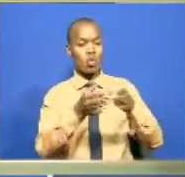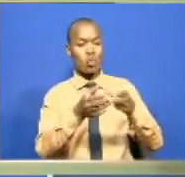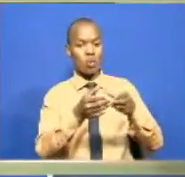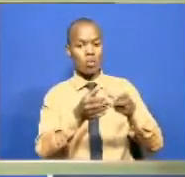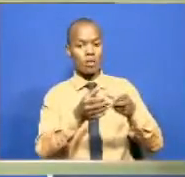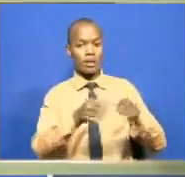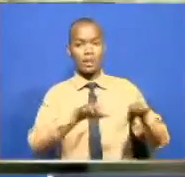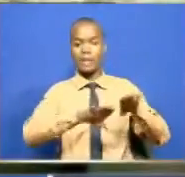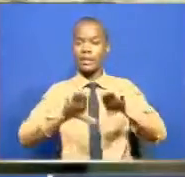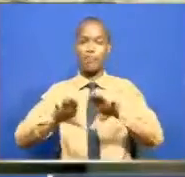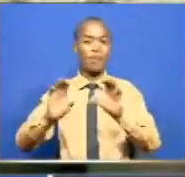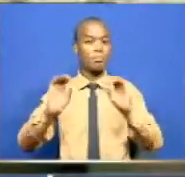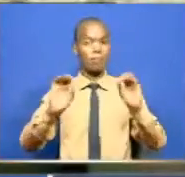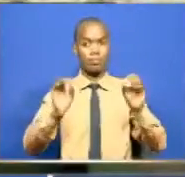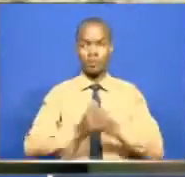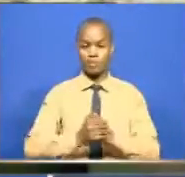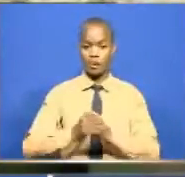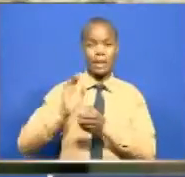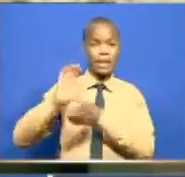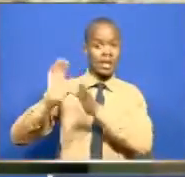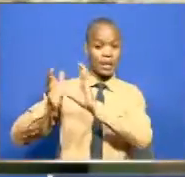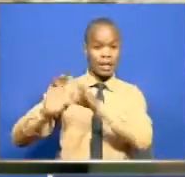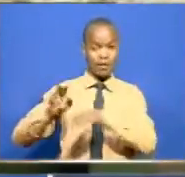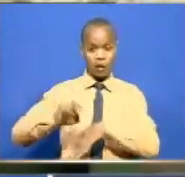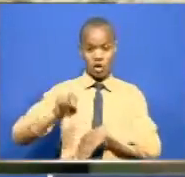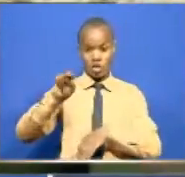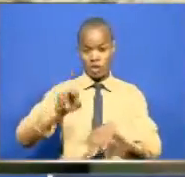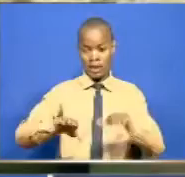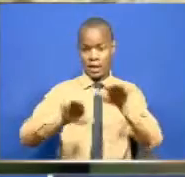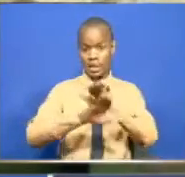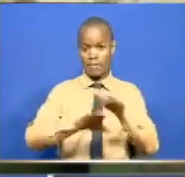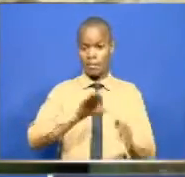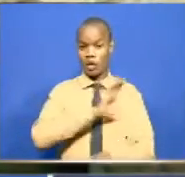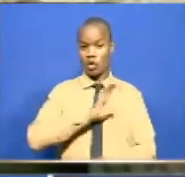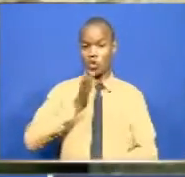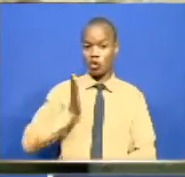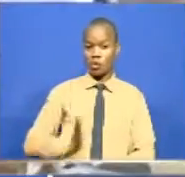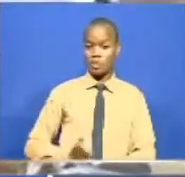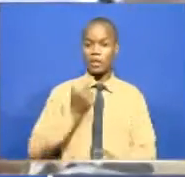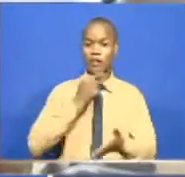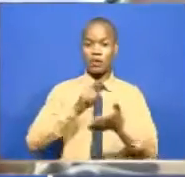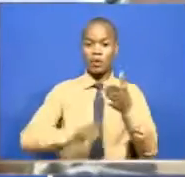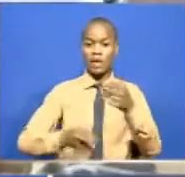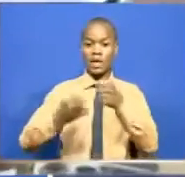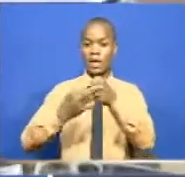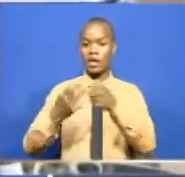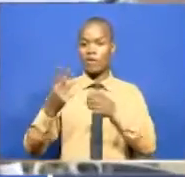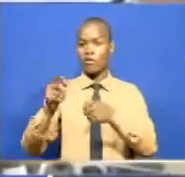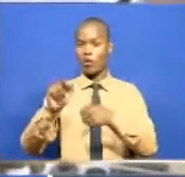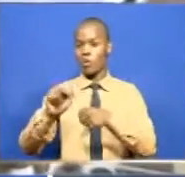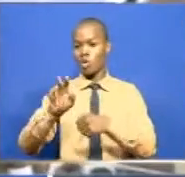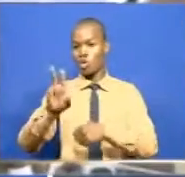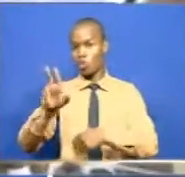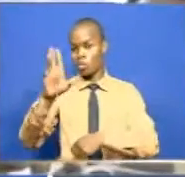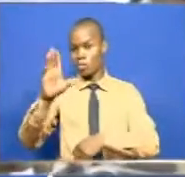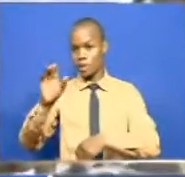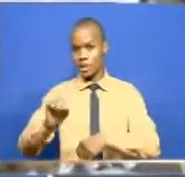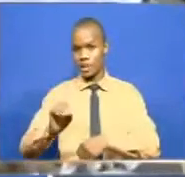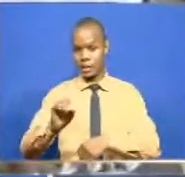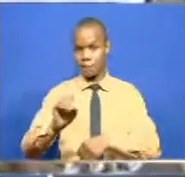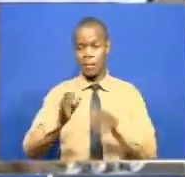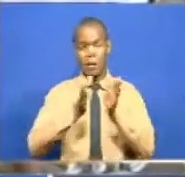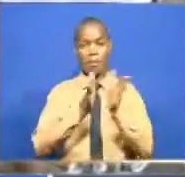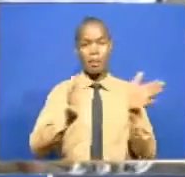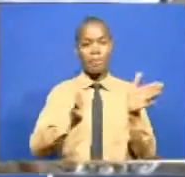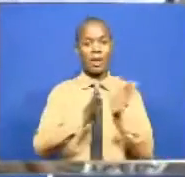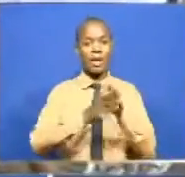children behind. Kilifi North Deputy County Commissioner Josephat Mutisia said 84.2% of learners in public primary schools